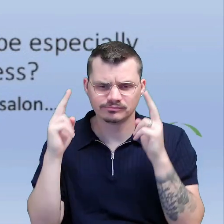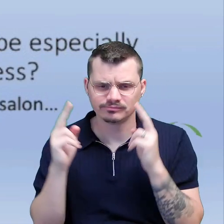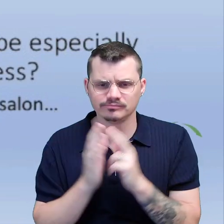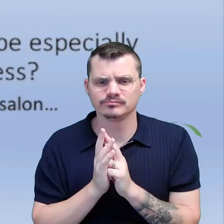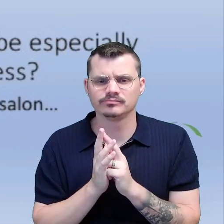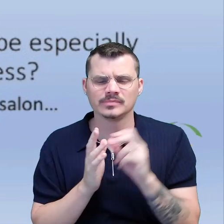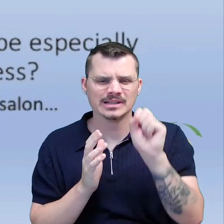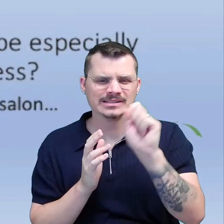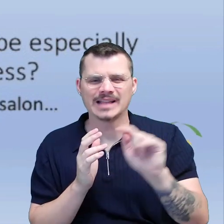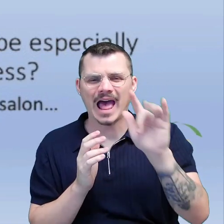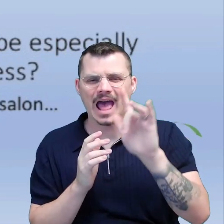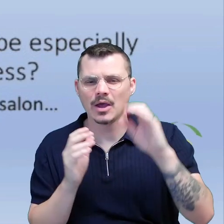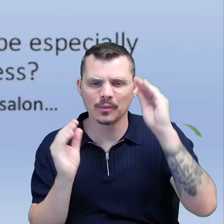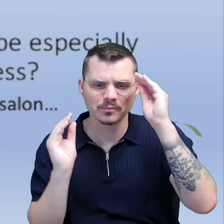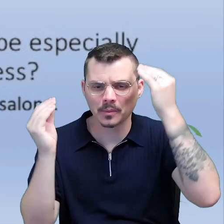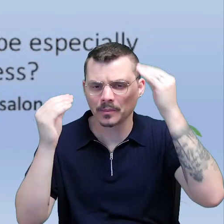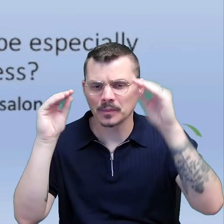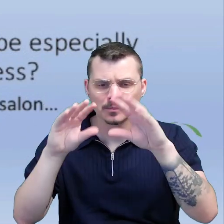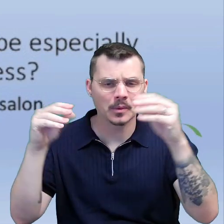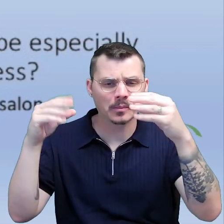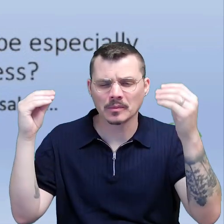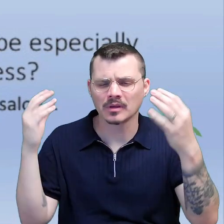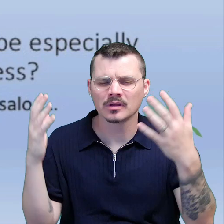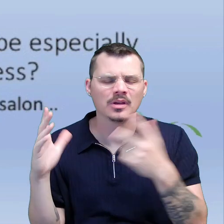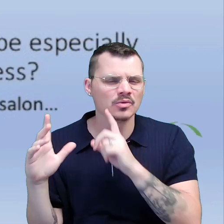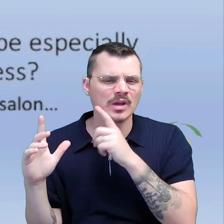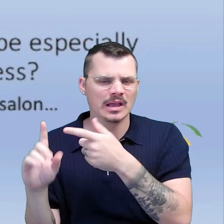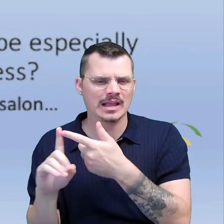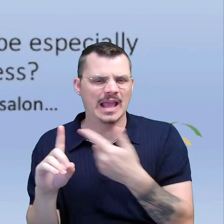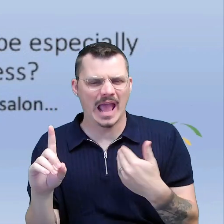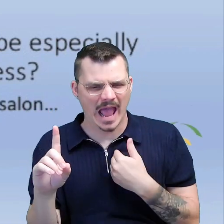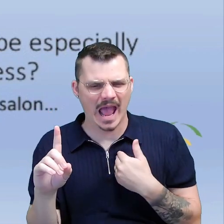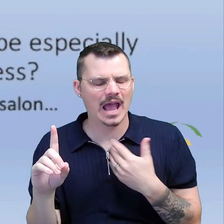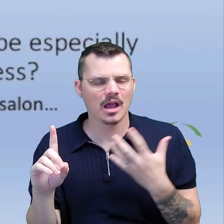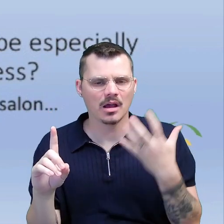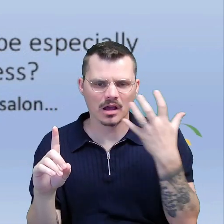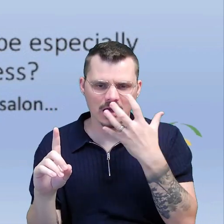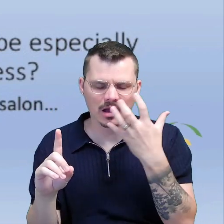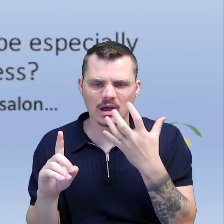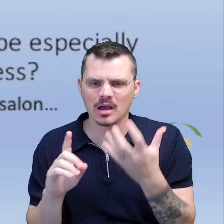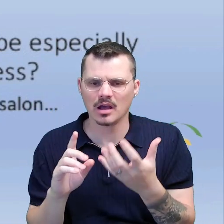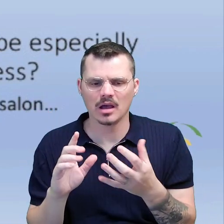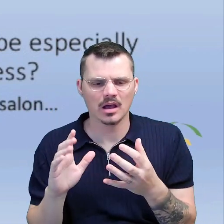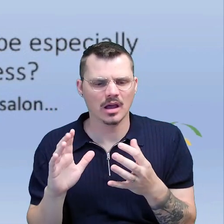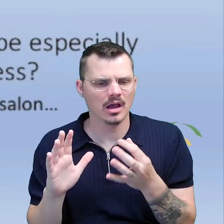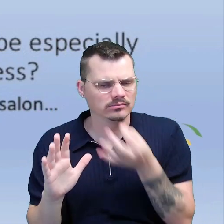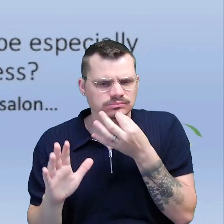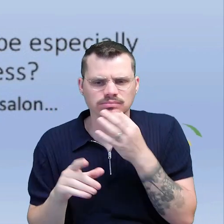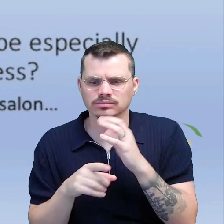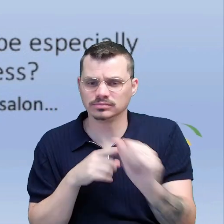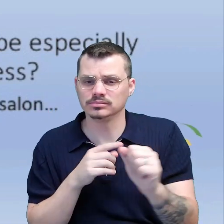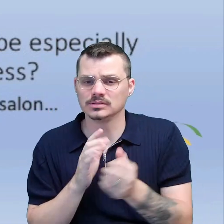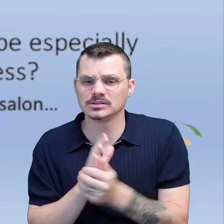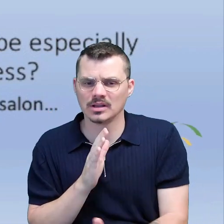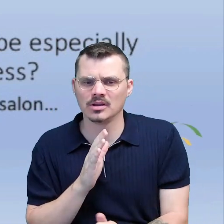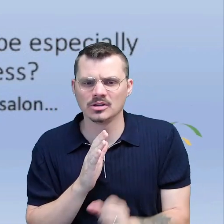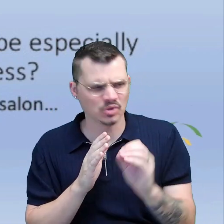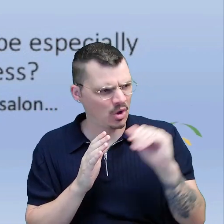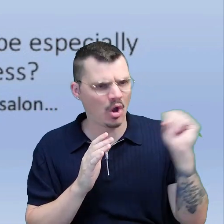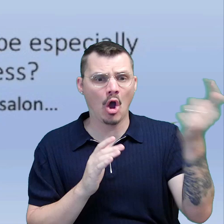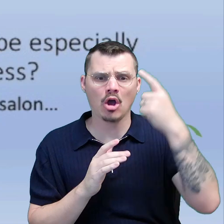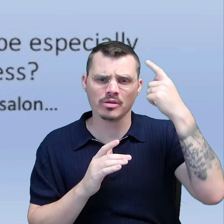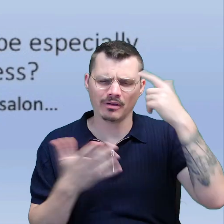haircuts, styling. He just had a particularly brilliant skill at that. So everybody's saying, well,